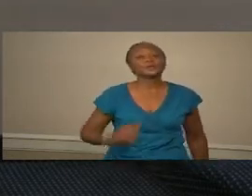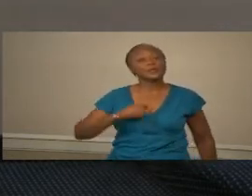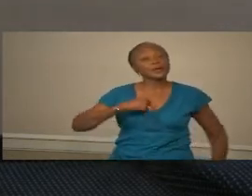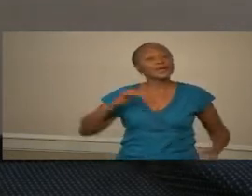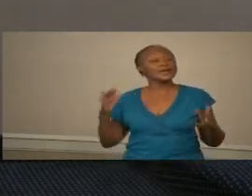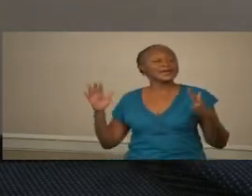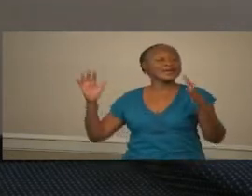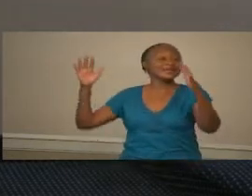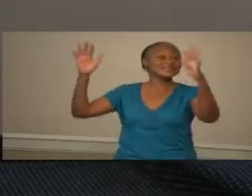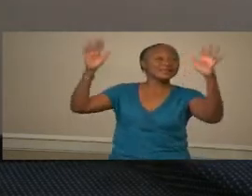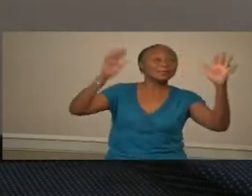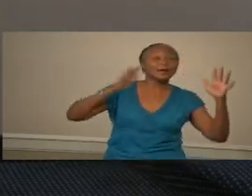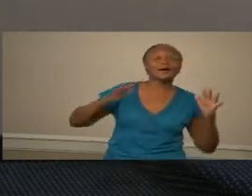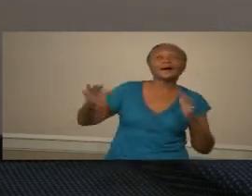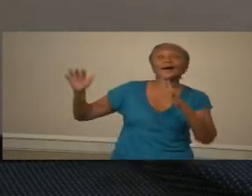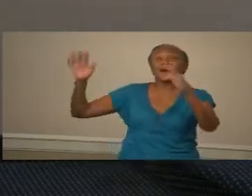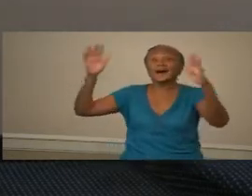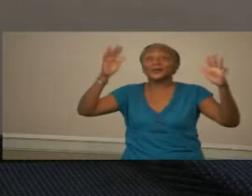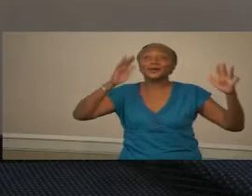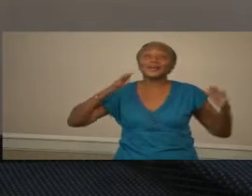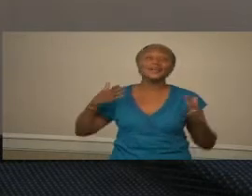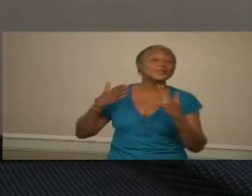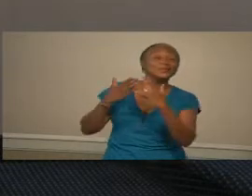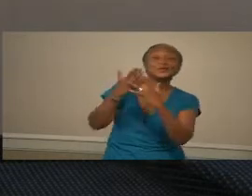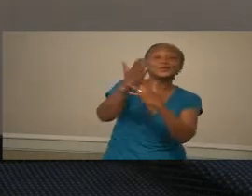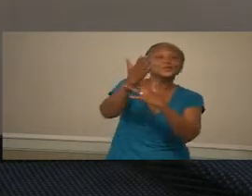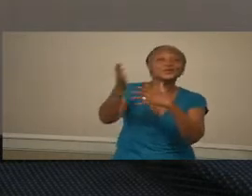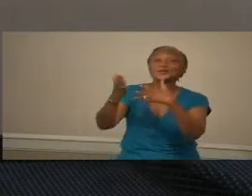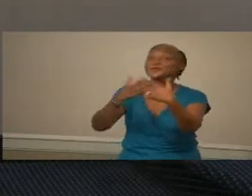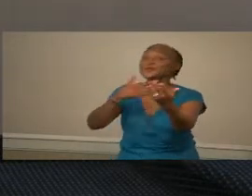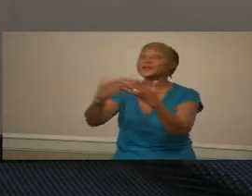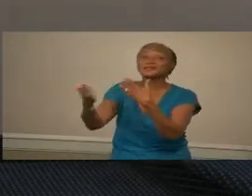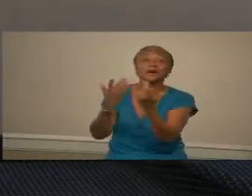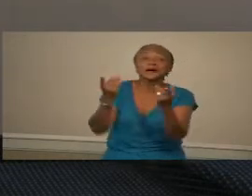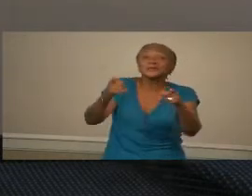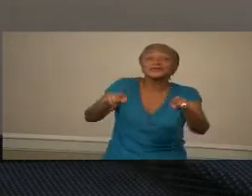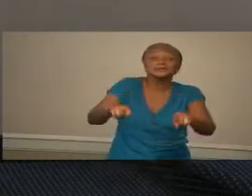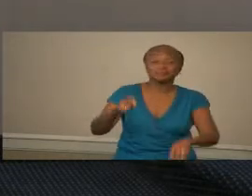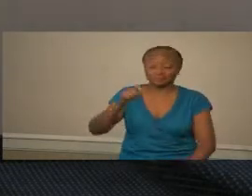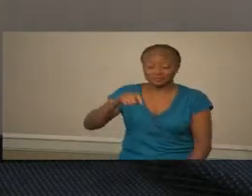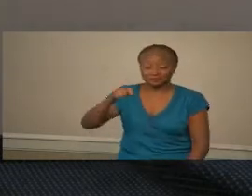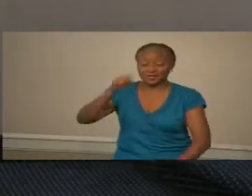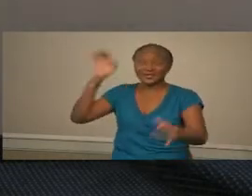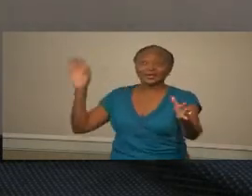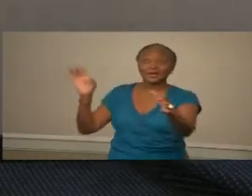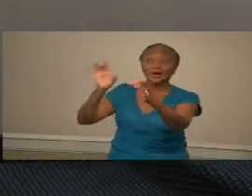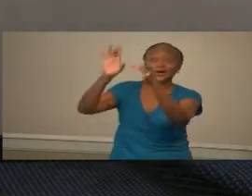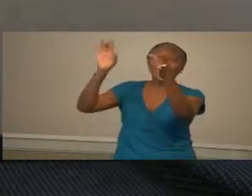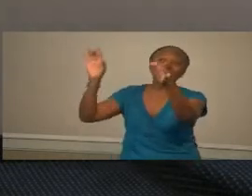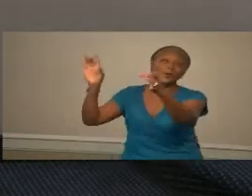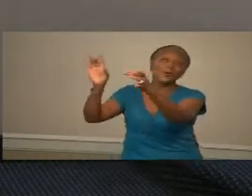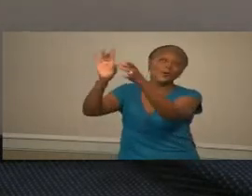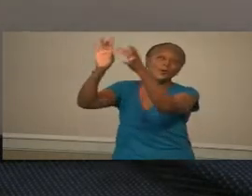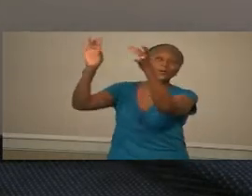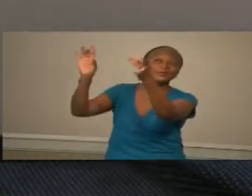I'm praising my way through just to be